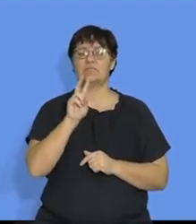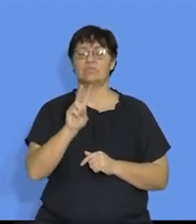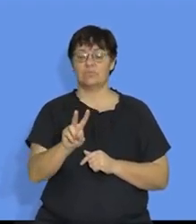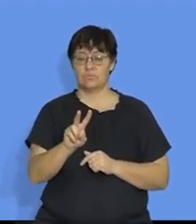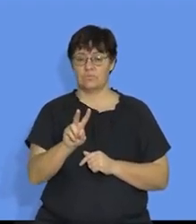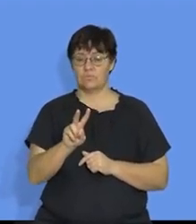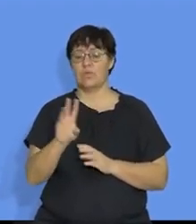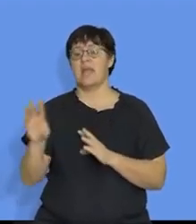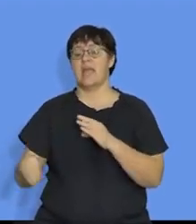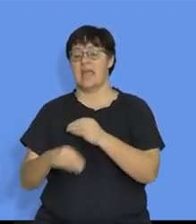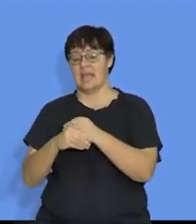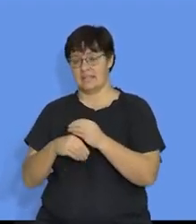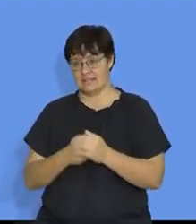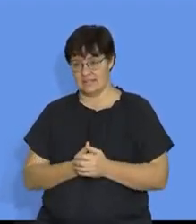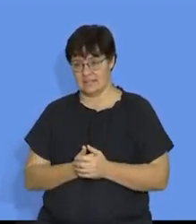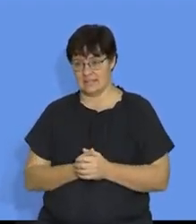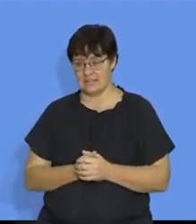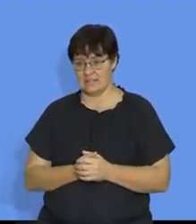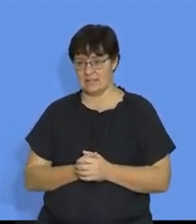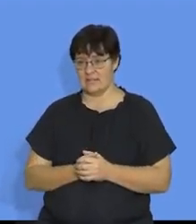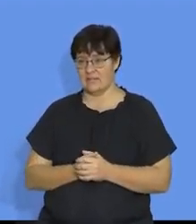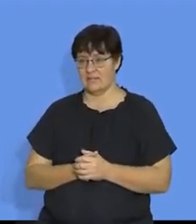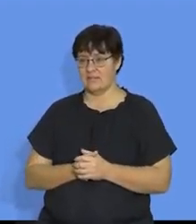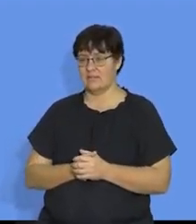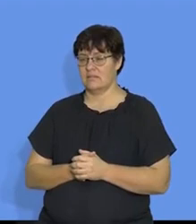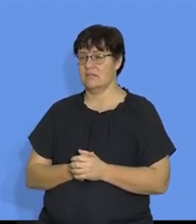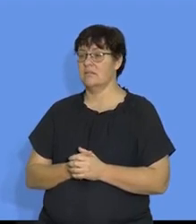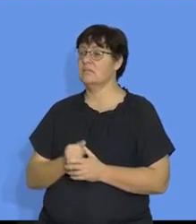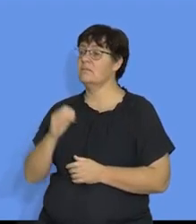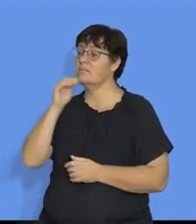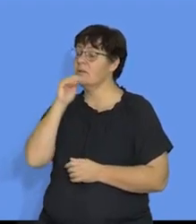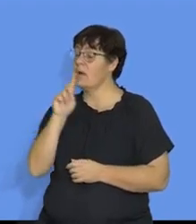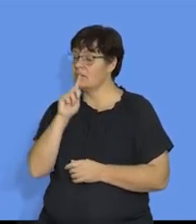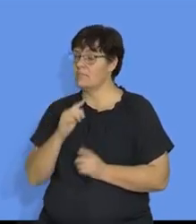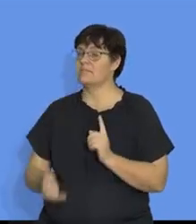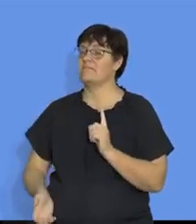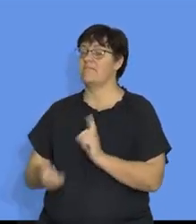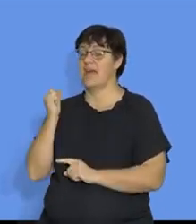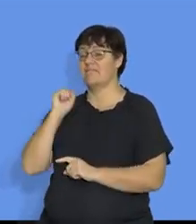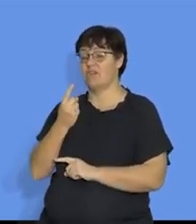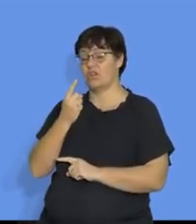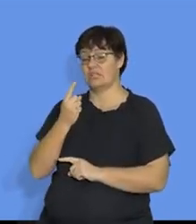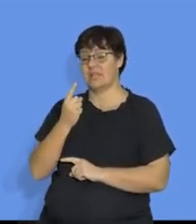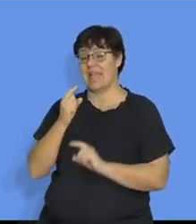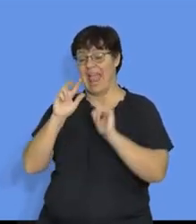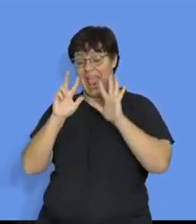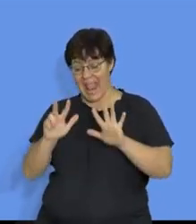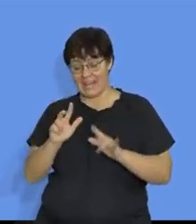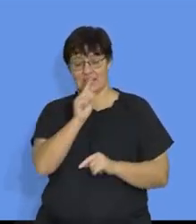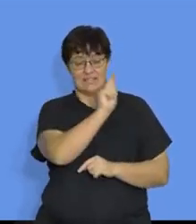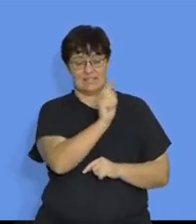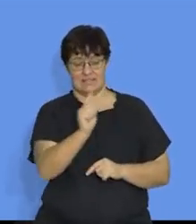has been added. The question is asking me to find the sum of the first